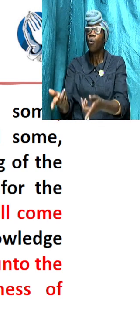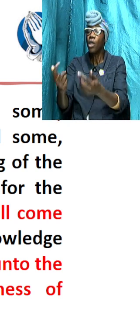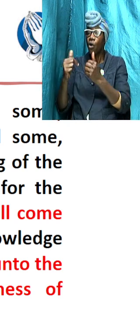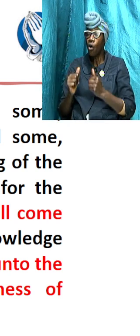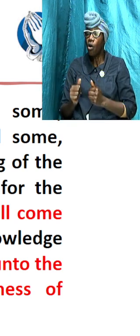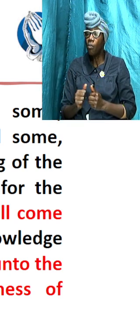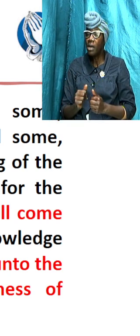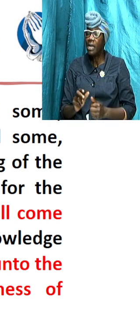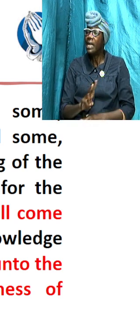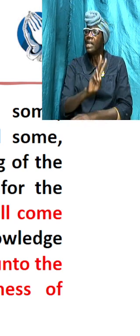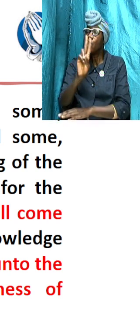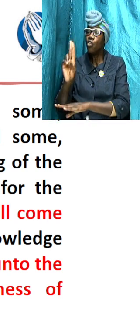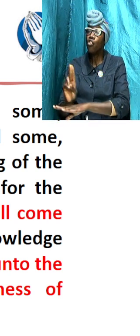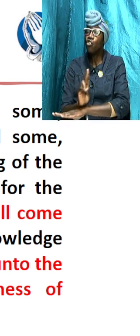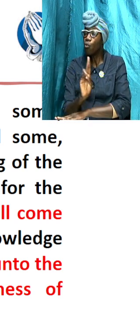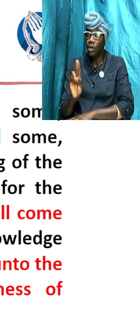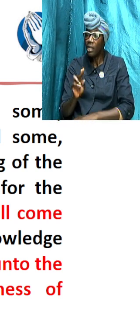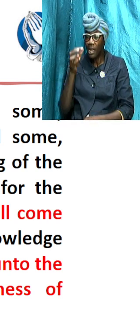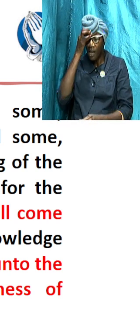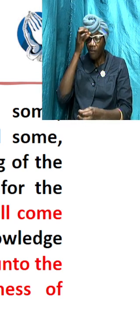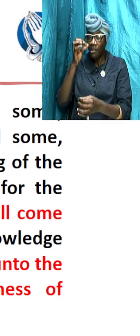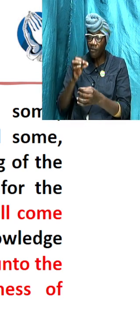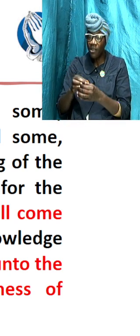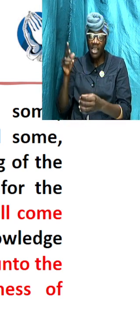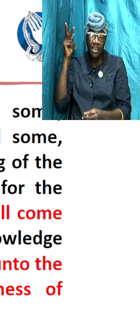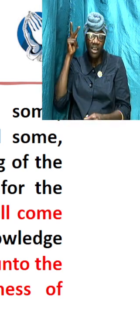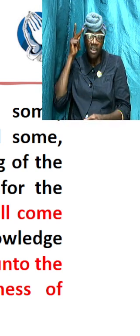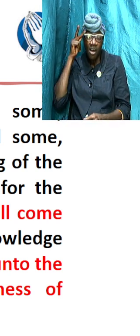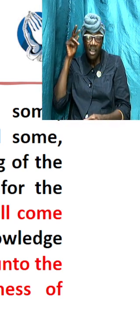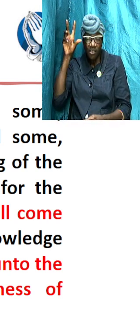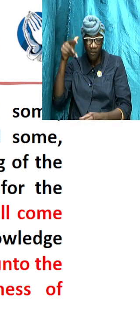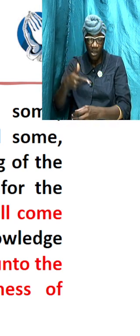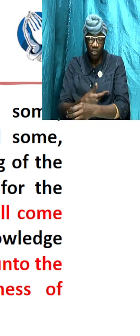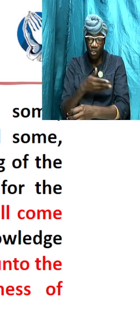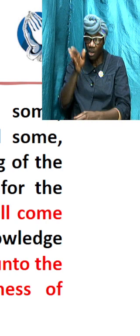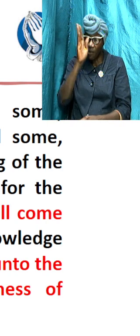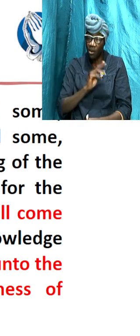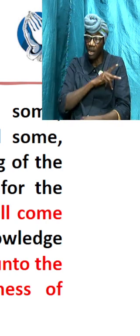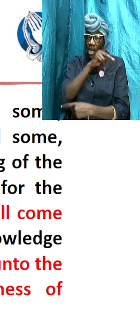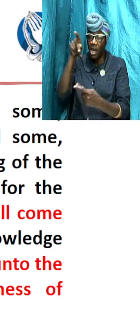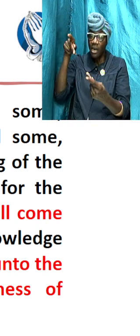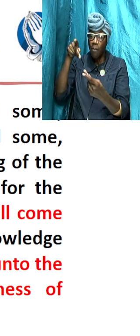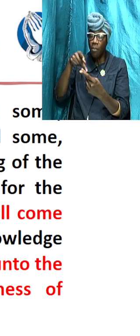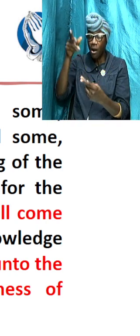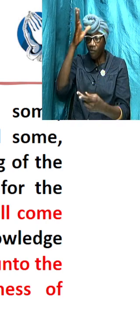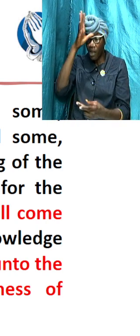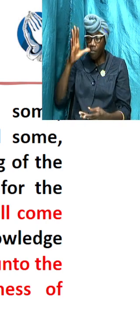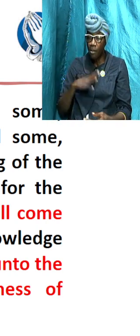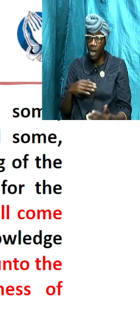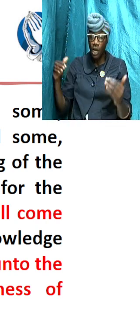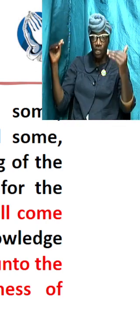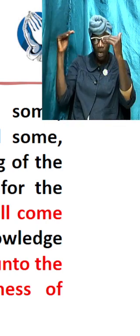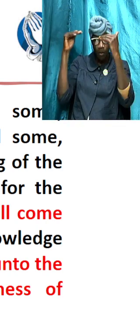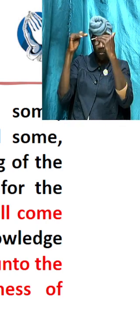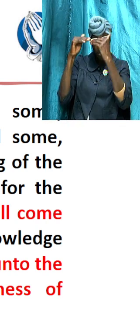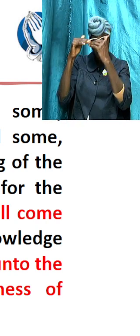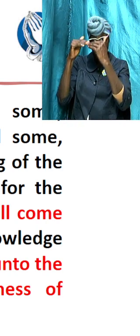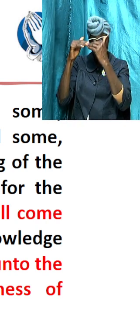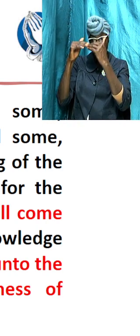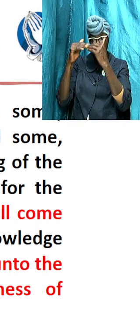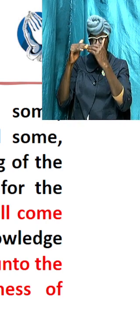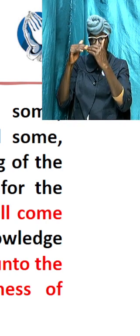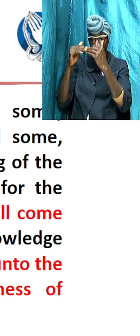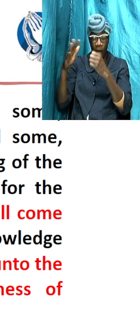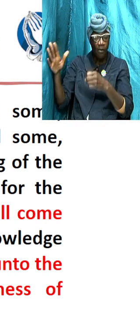the faith. And in the knowledge of the Son of God, unto a perfect man, unto the measure of the stature of the fullness of